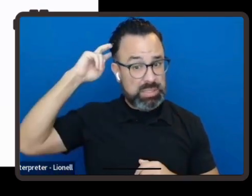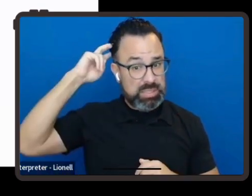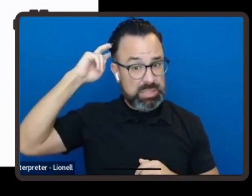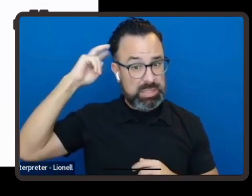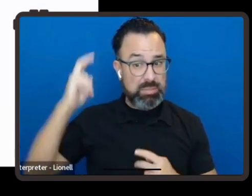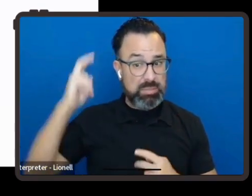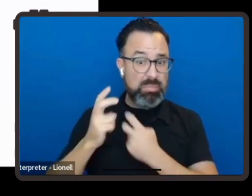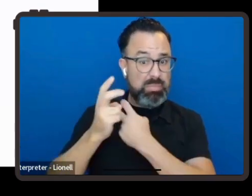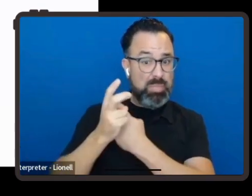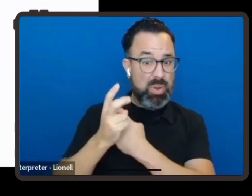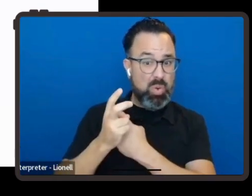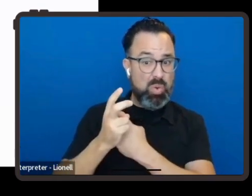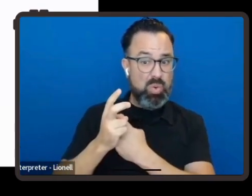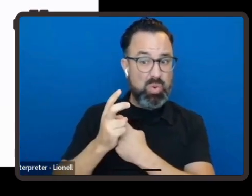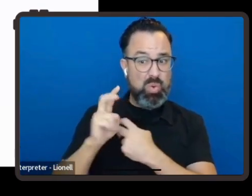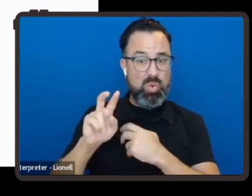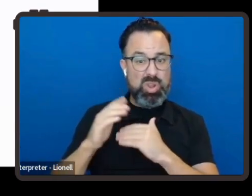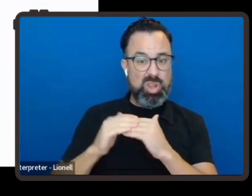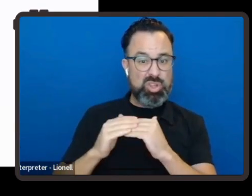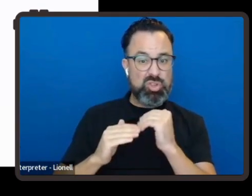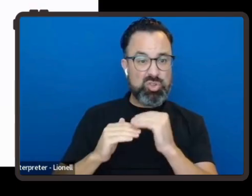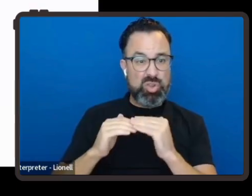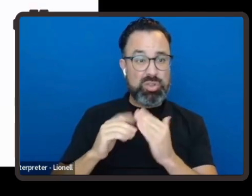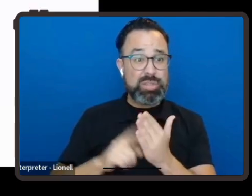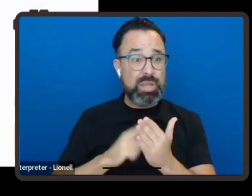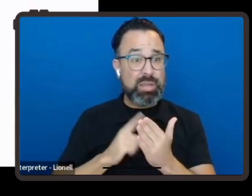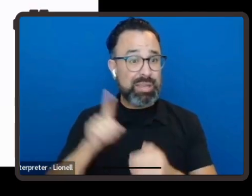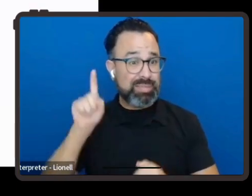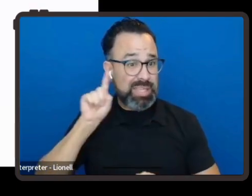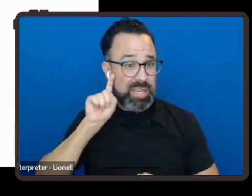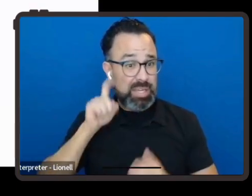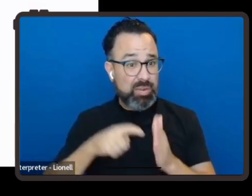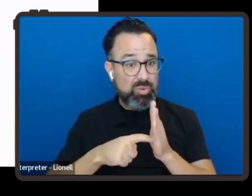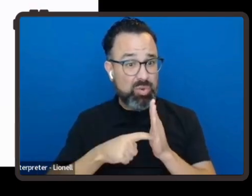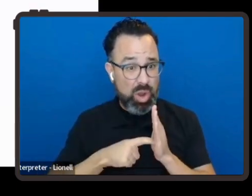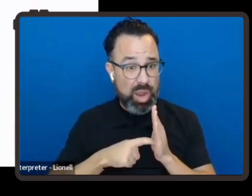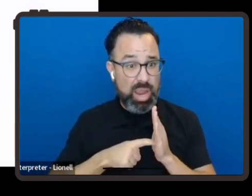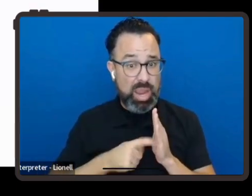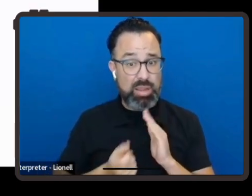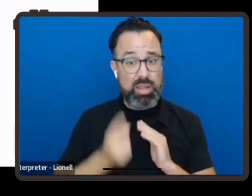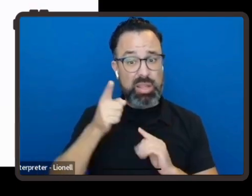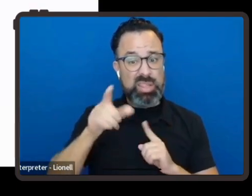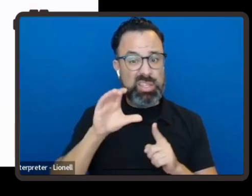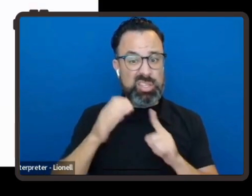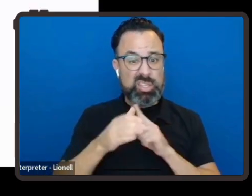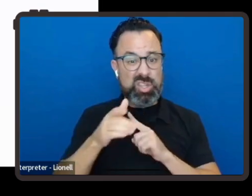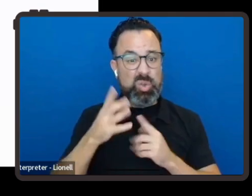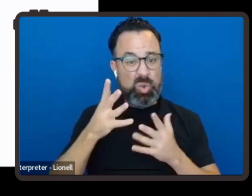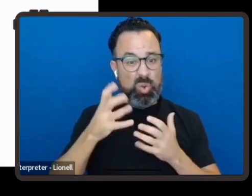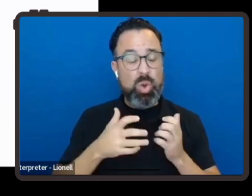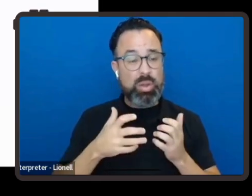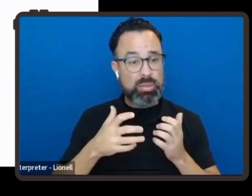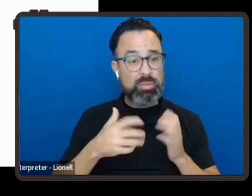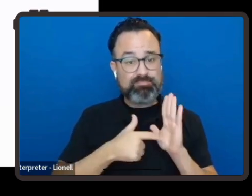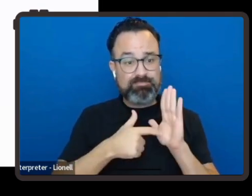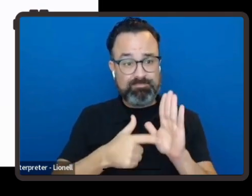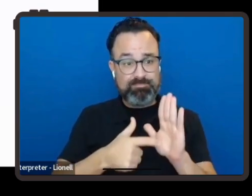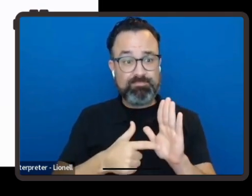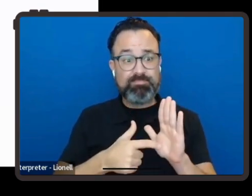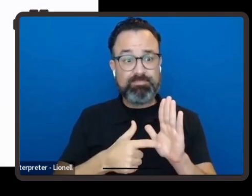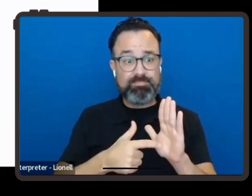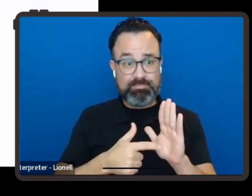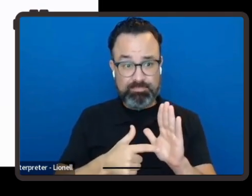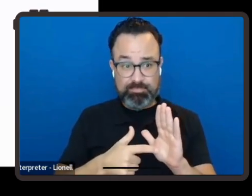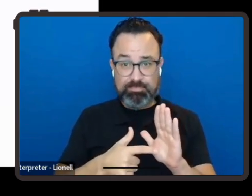be required. And in this context, we would like to highlight once again how important total communication